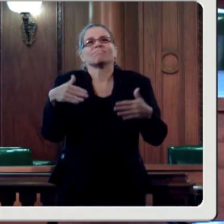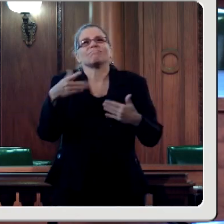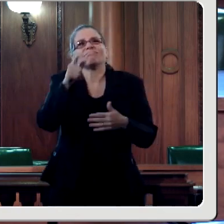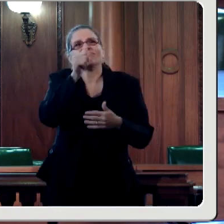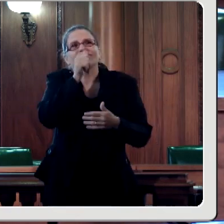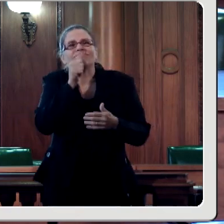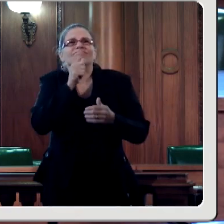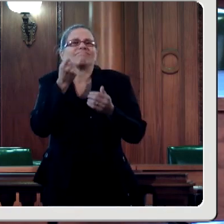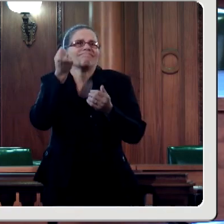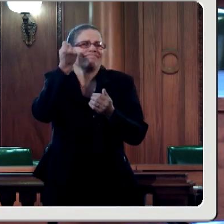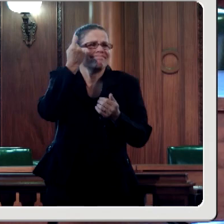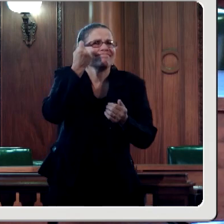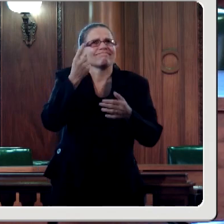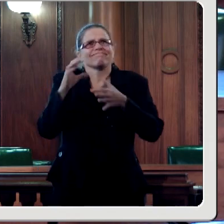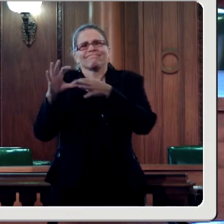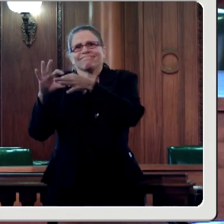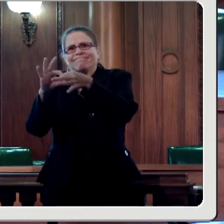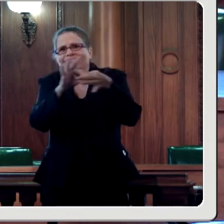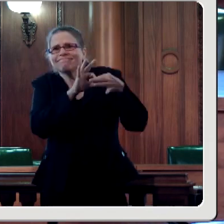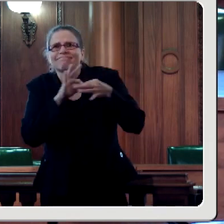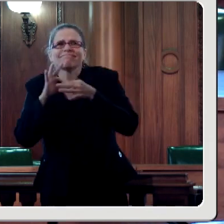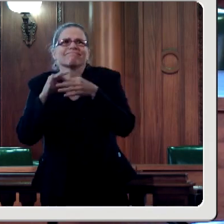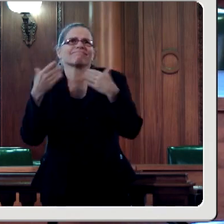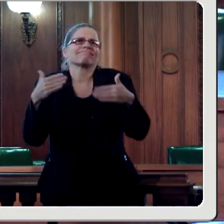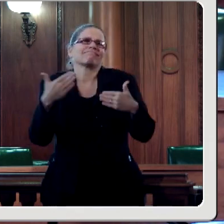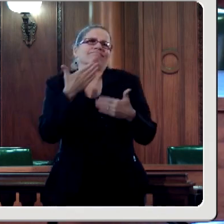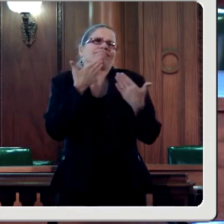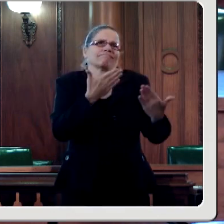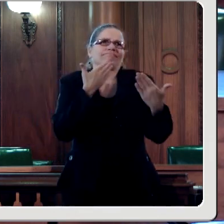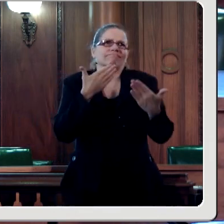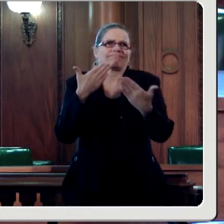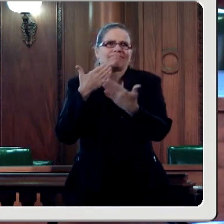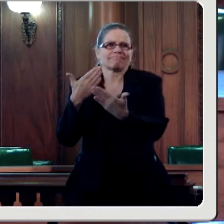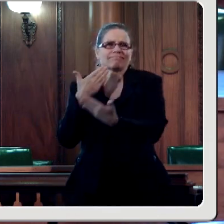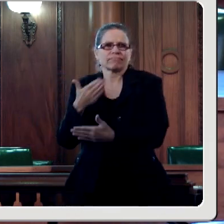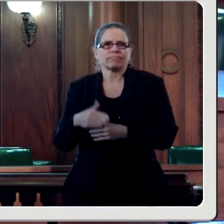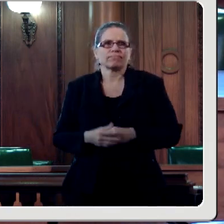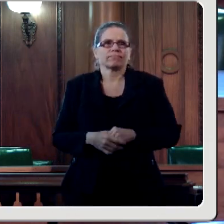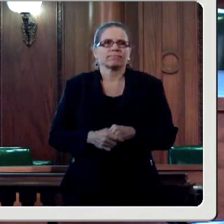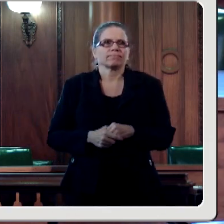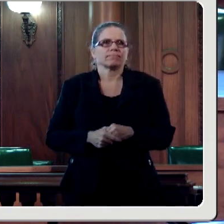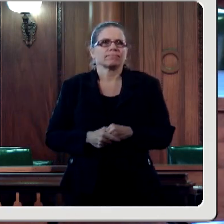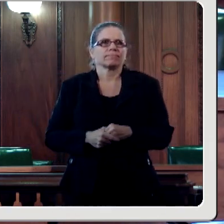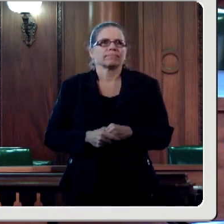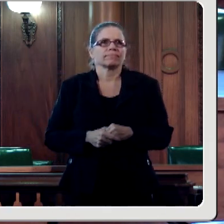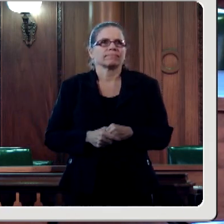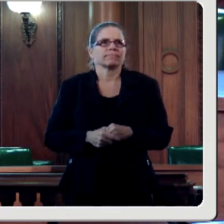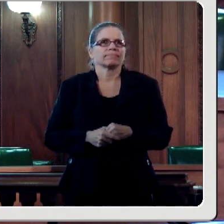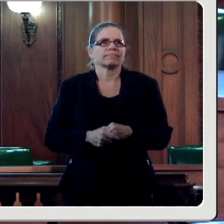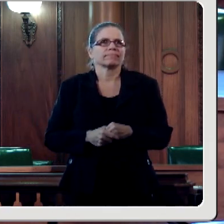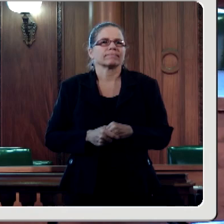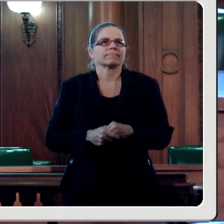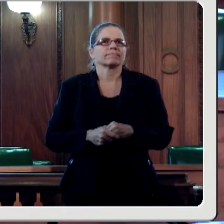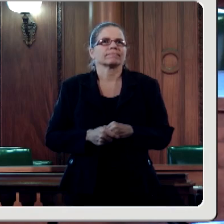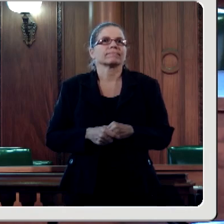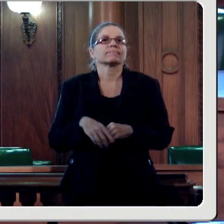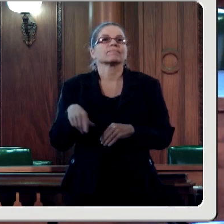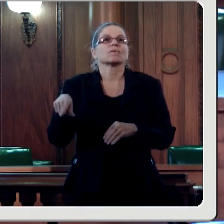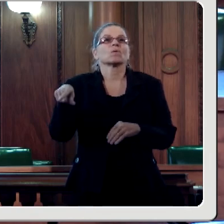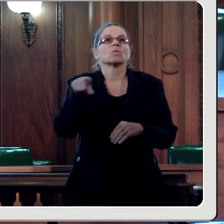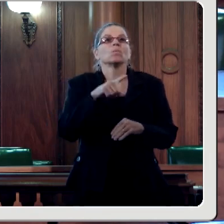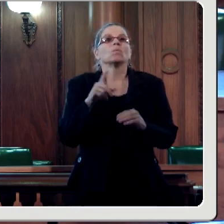cooperation and collaboration. I have to give a shout out to the 30 and unders, please. You are not